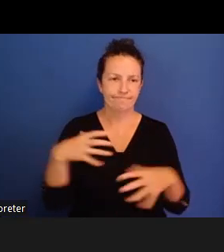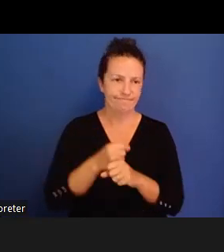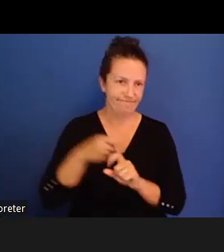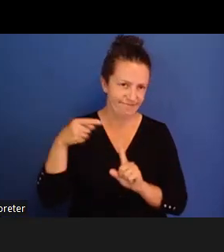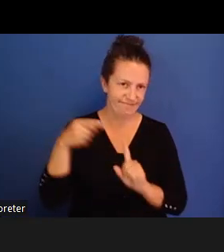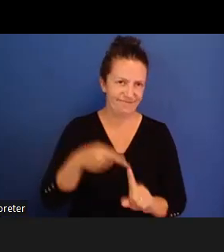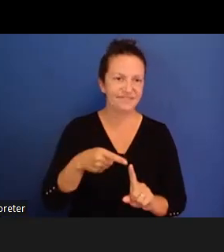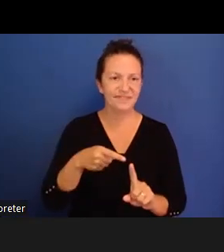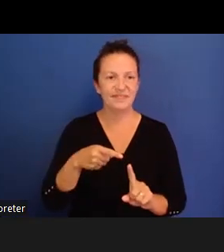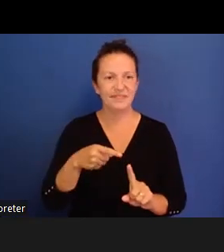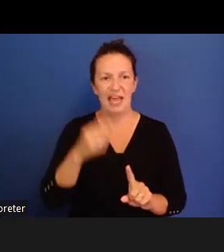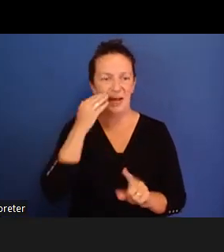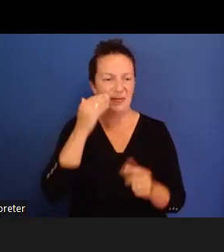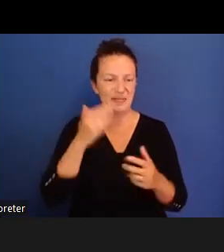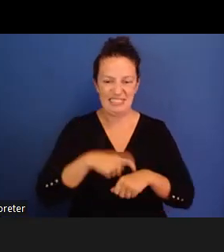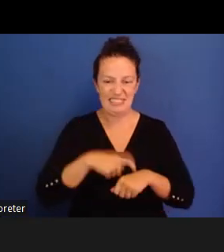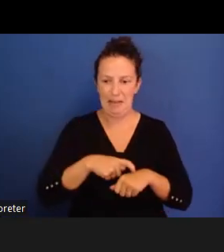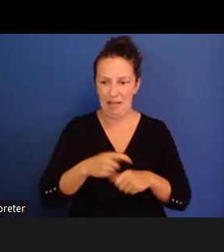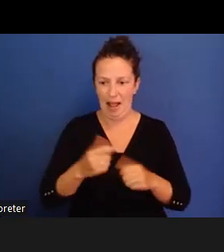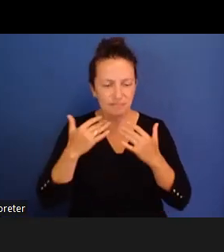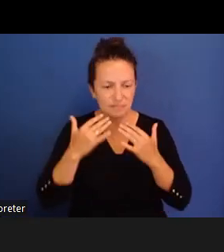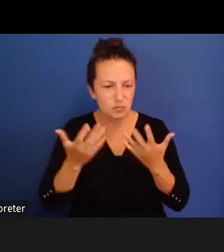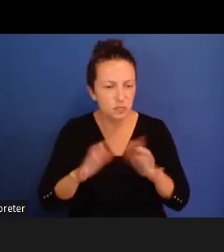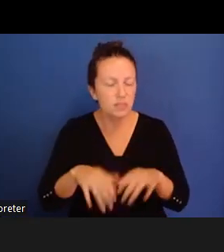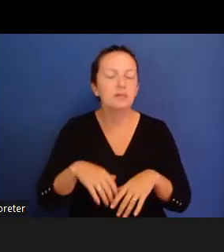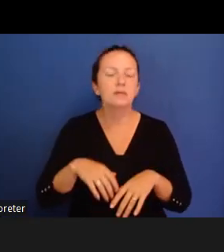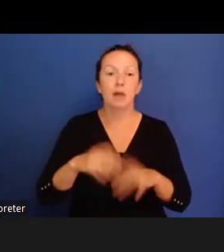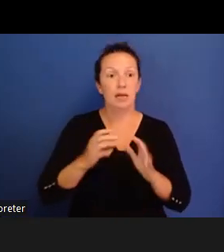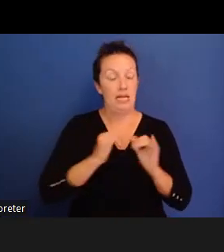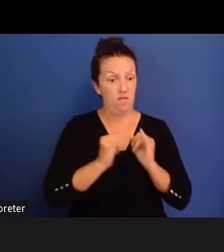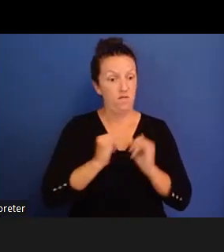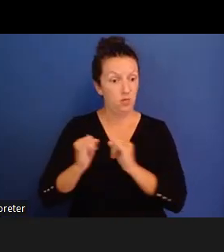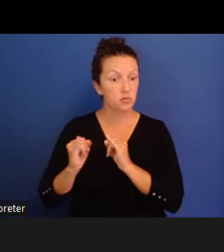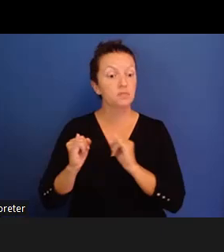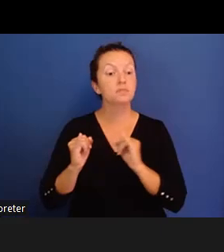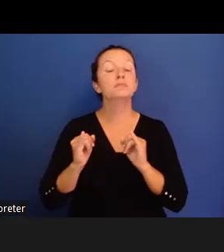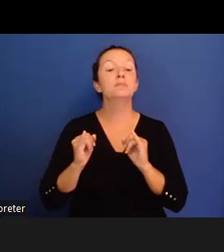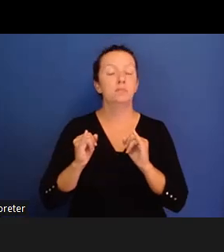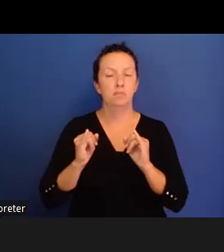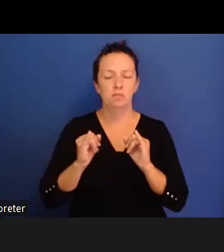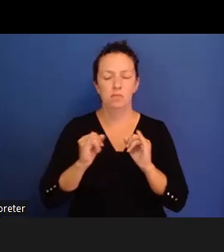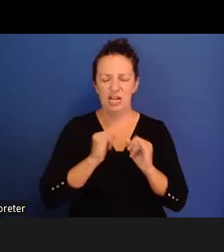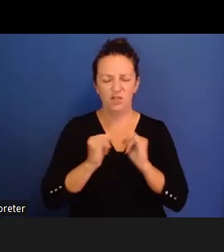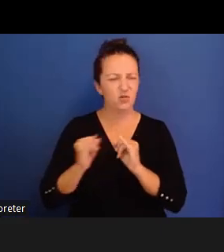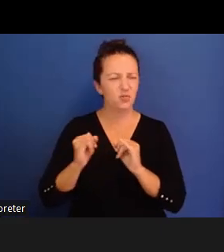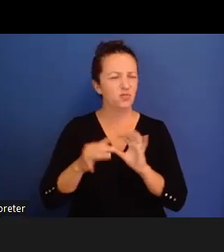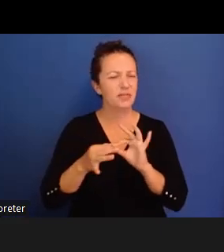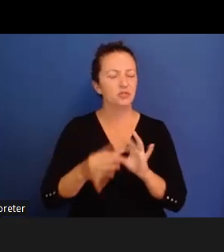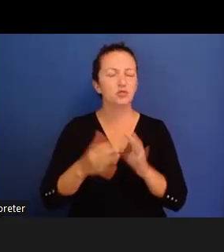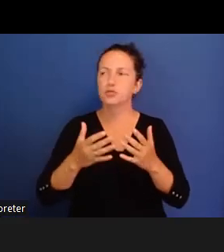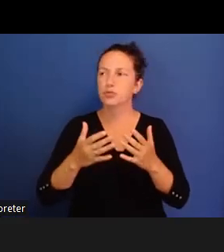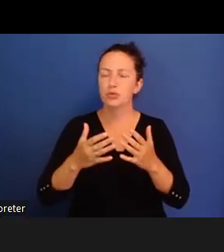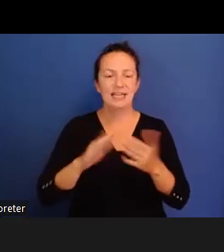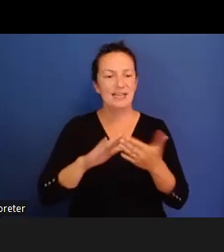know, but basically I had the interviews and sadly they were for community leader positions in the